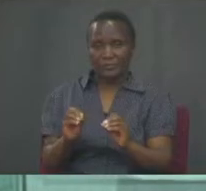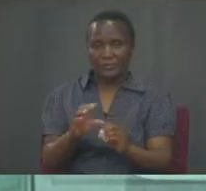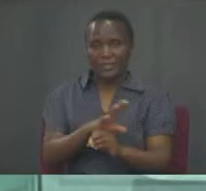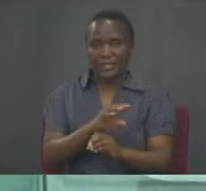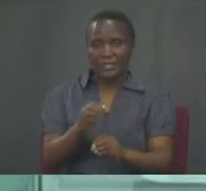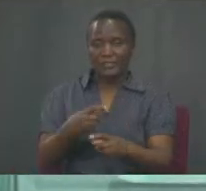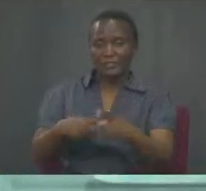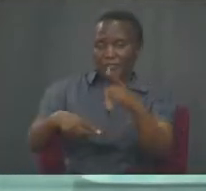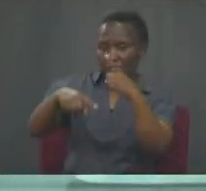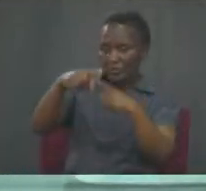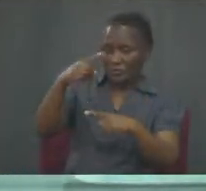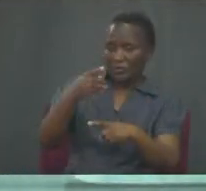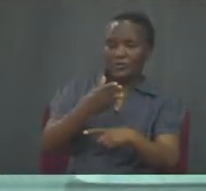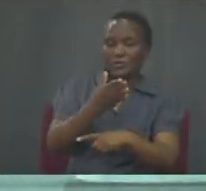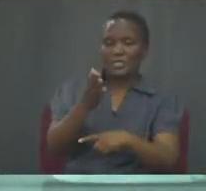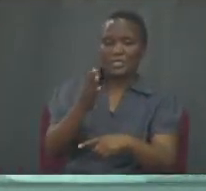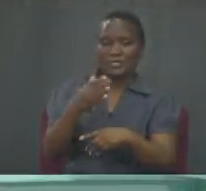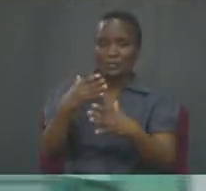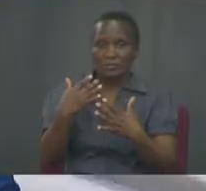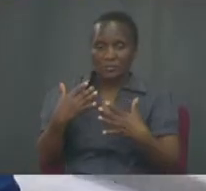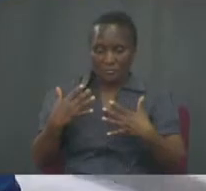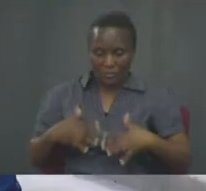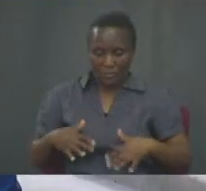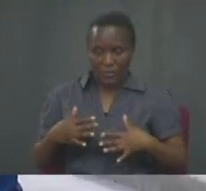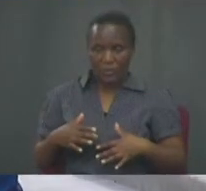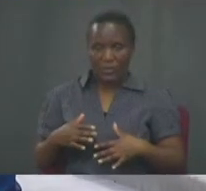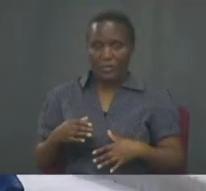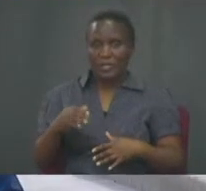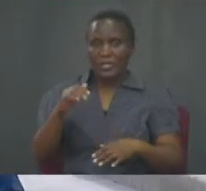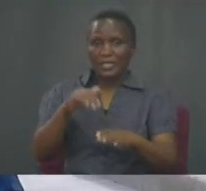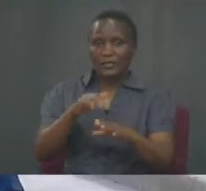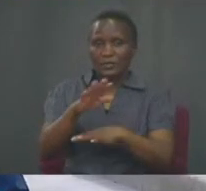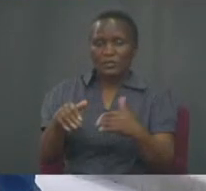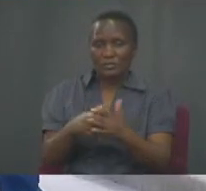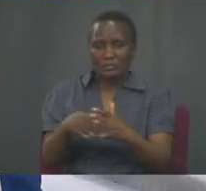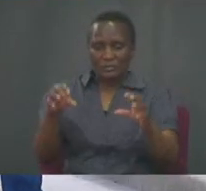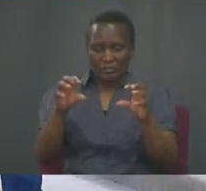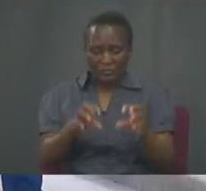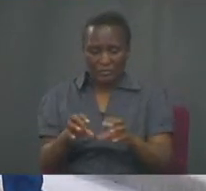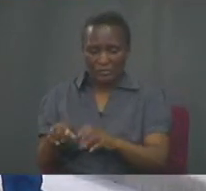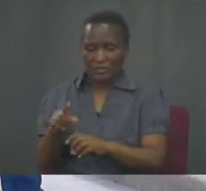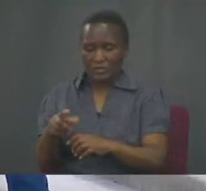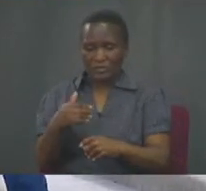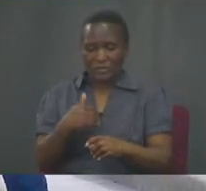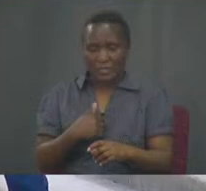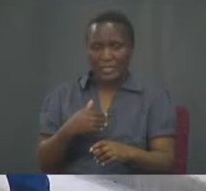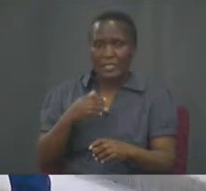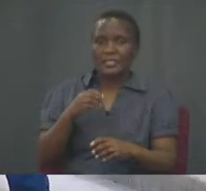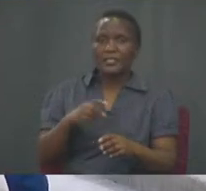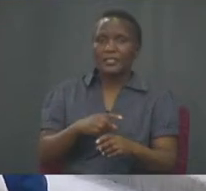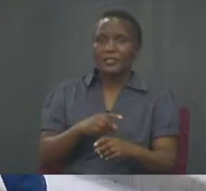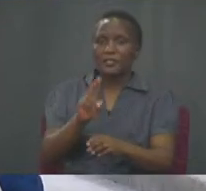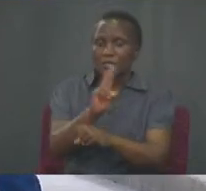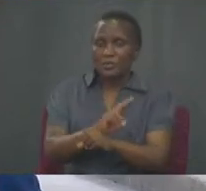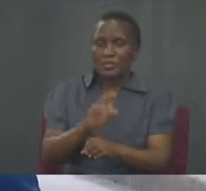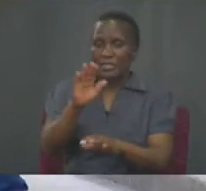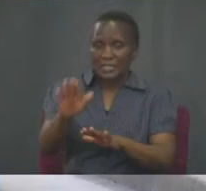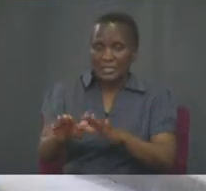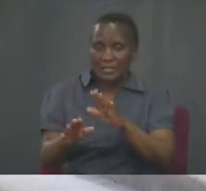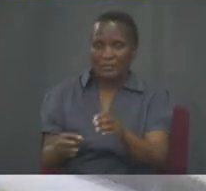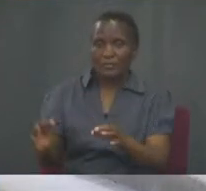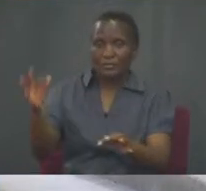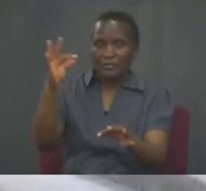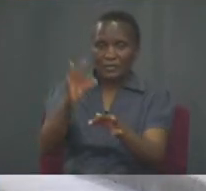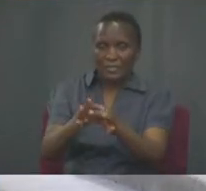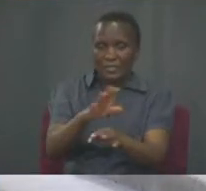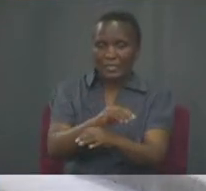Whatever challenge it is you have, take a step of faith, and God will immobilize the situation on which your problem